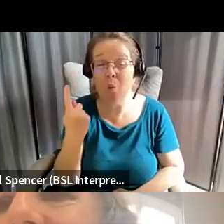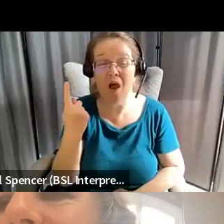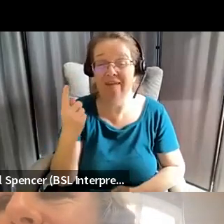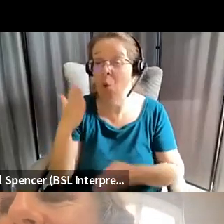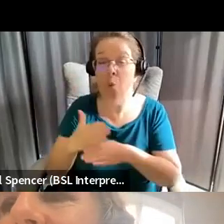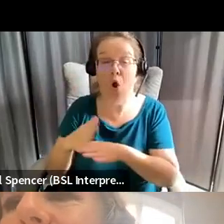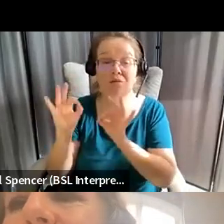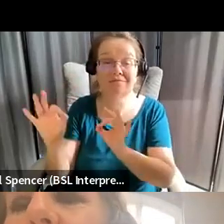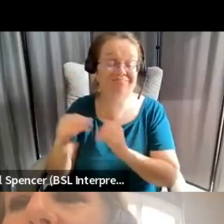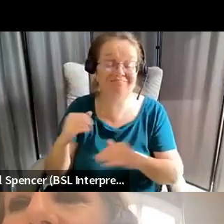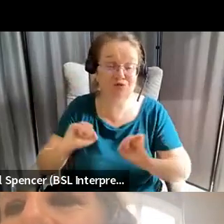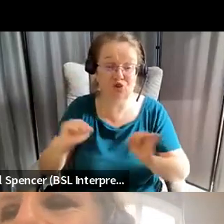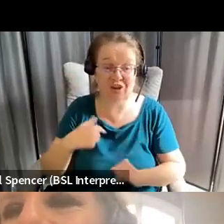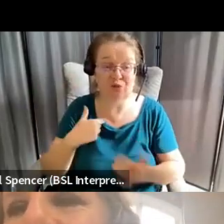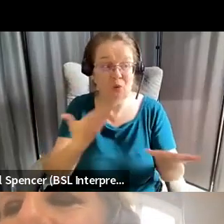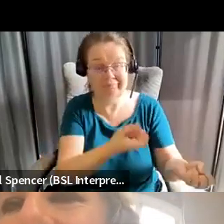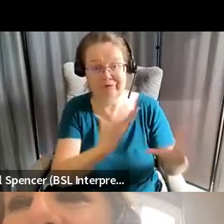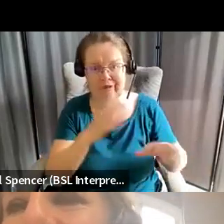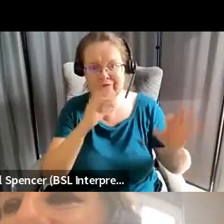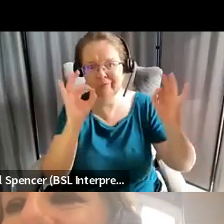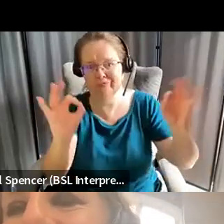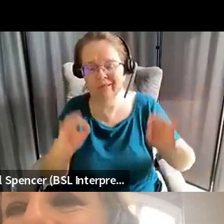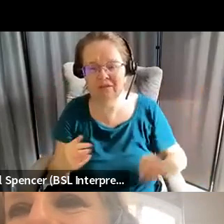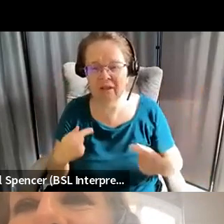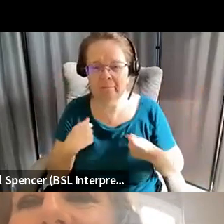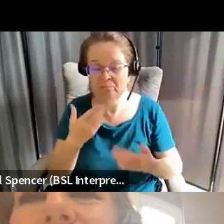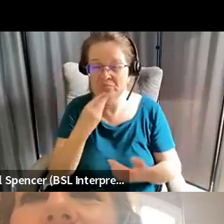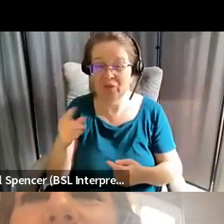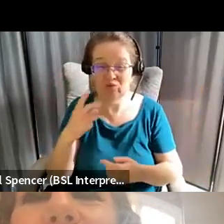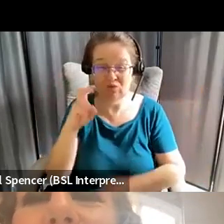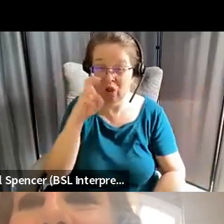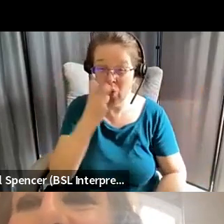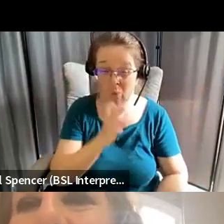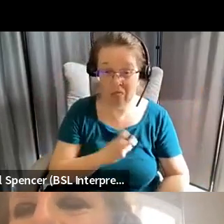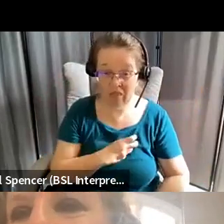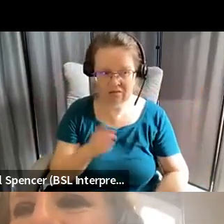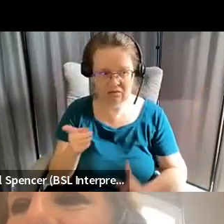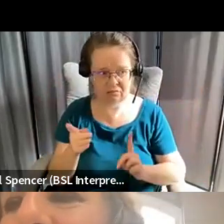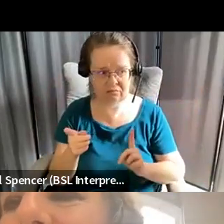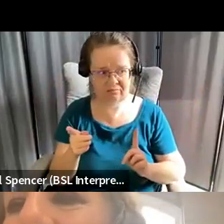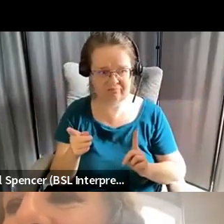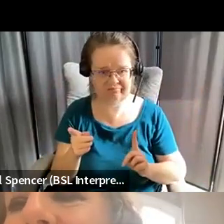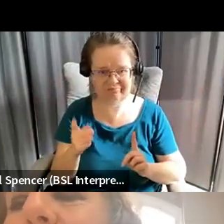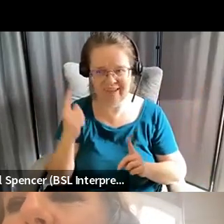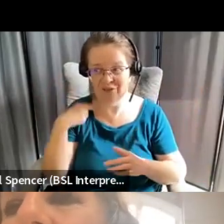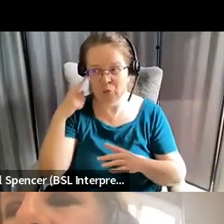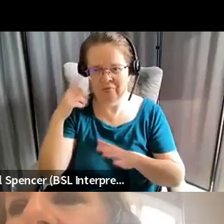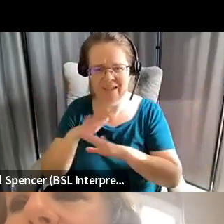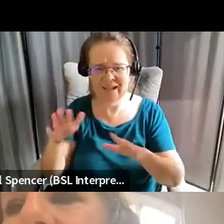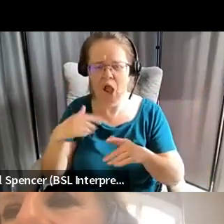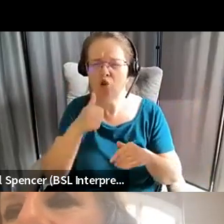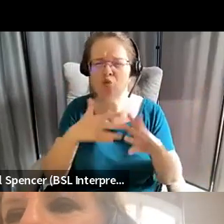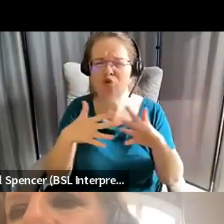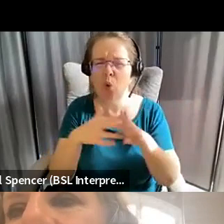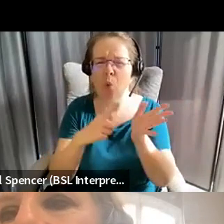most welcome. Right. And so I just use this, I don't know, it's really old. I don't even know if it's properly supported anymore. I use something called Wallet,